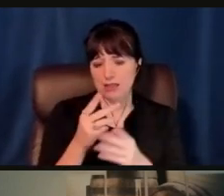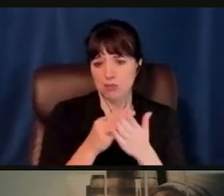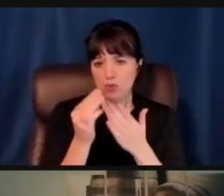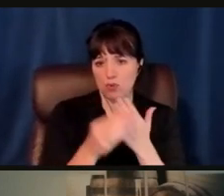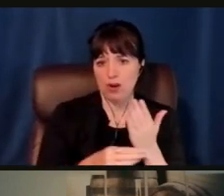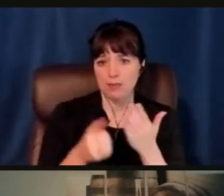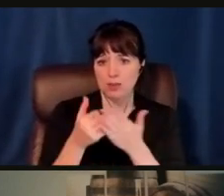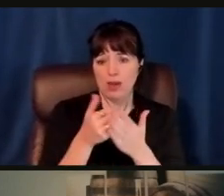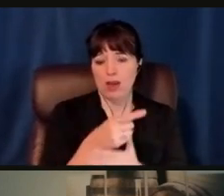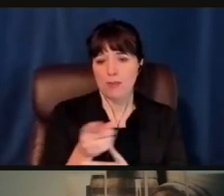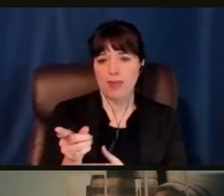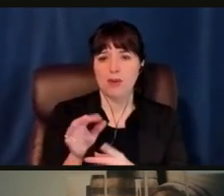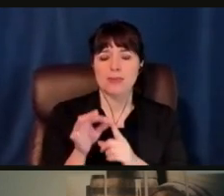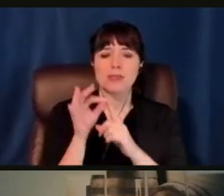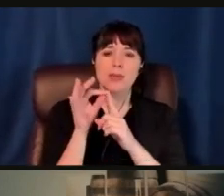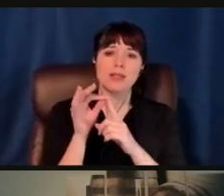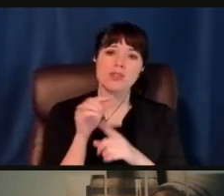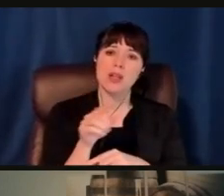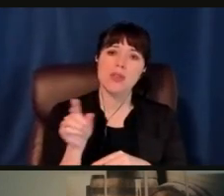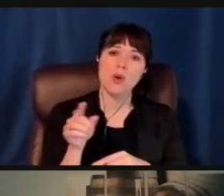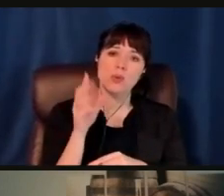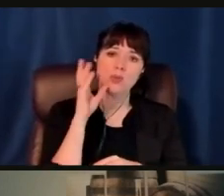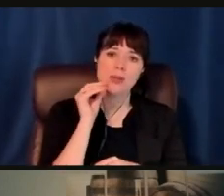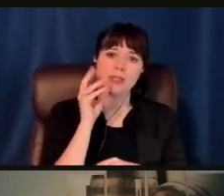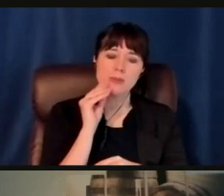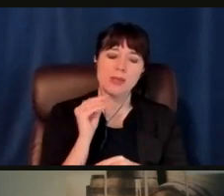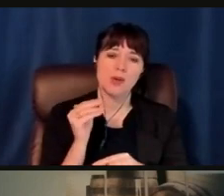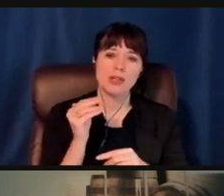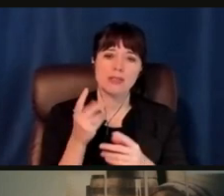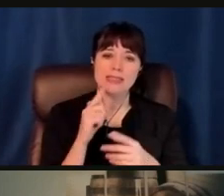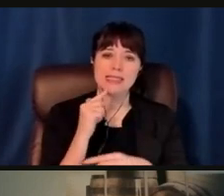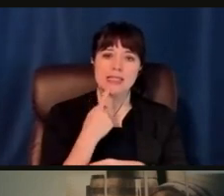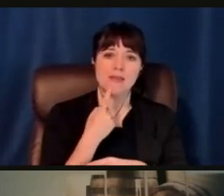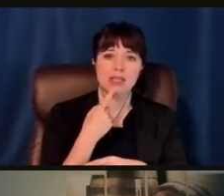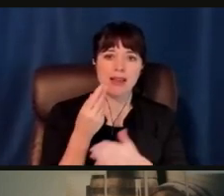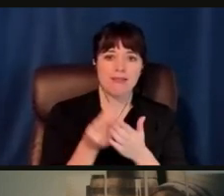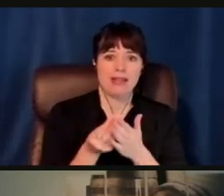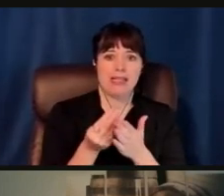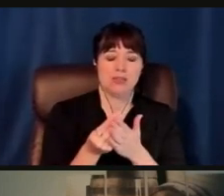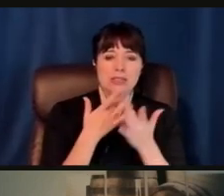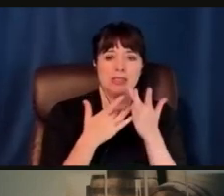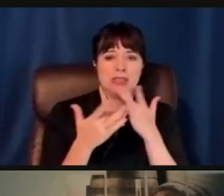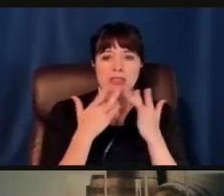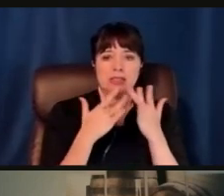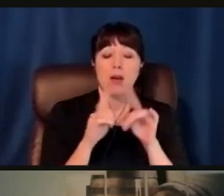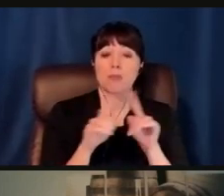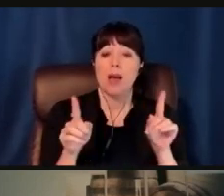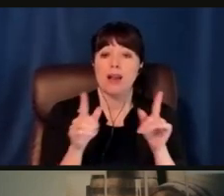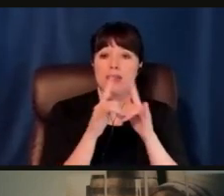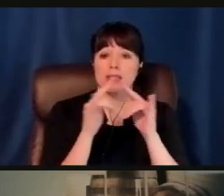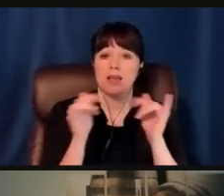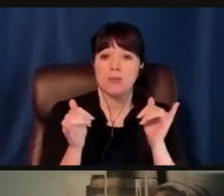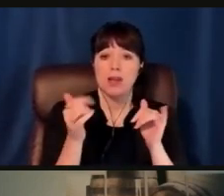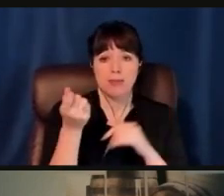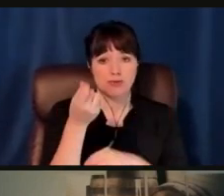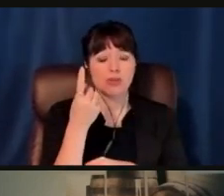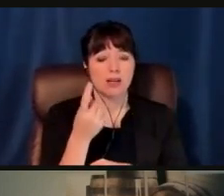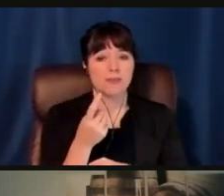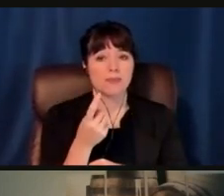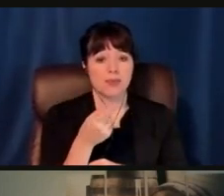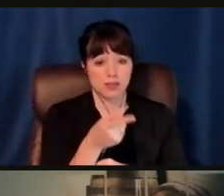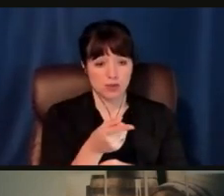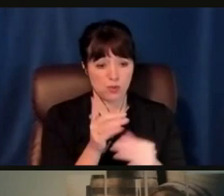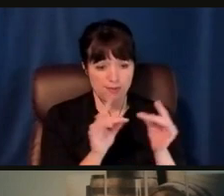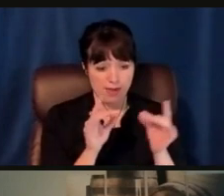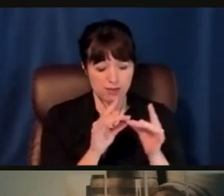help them, especially those who are experiencing significant financial hardship. But at the same time, I understand that, you know, as you've